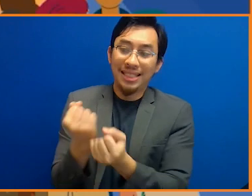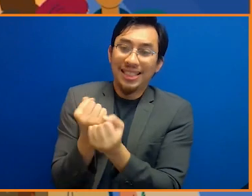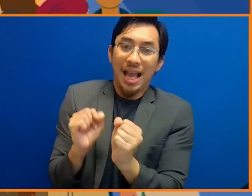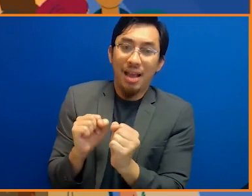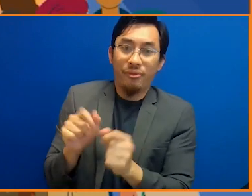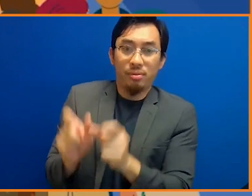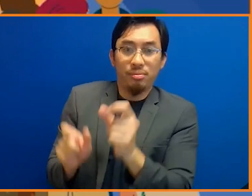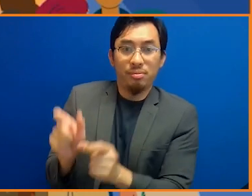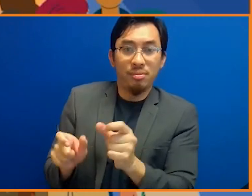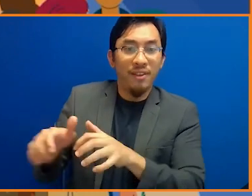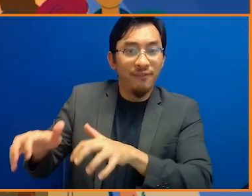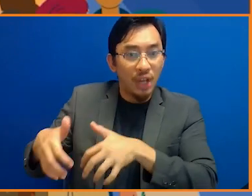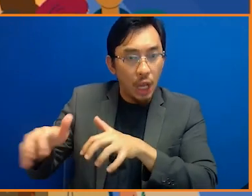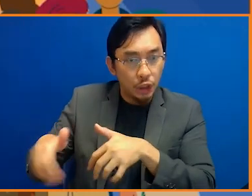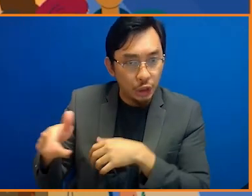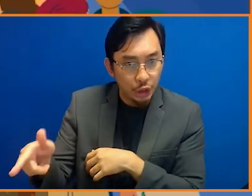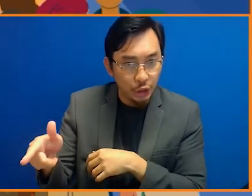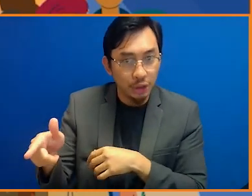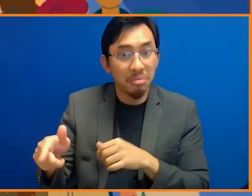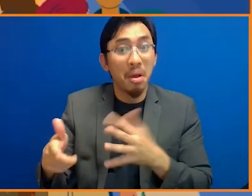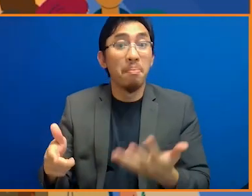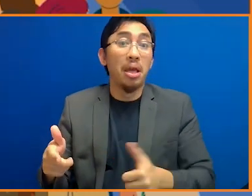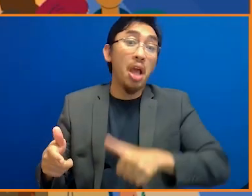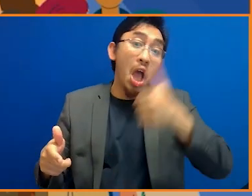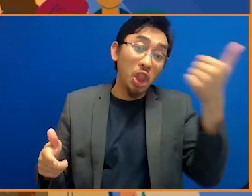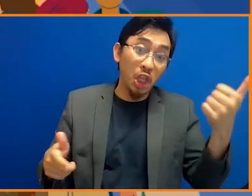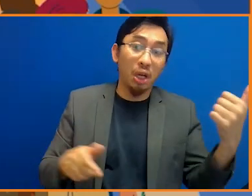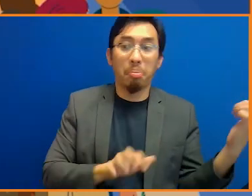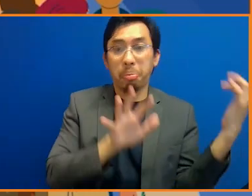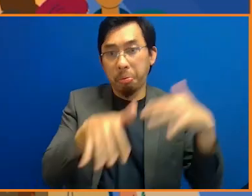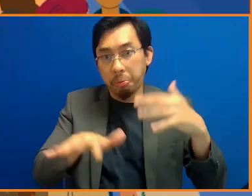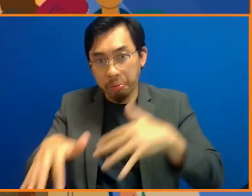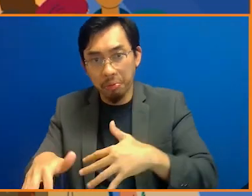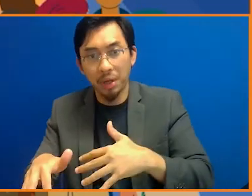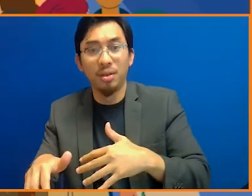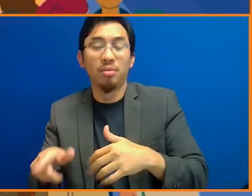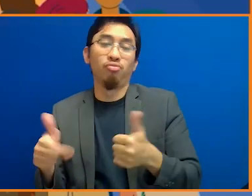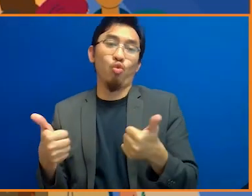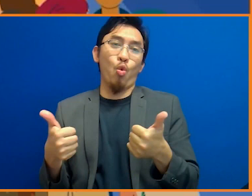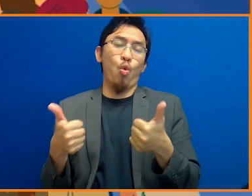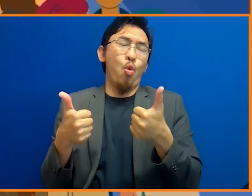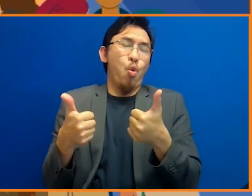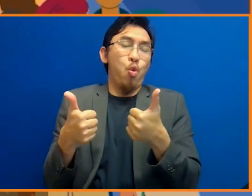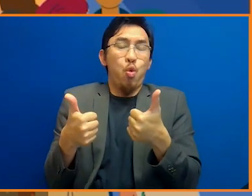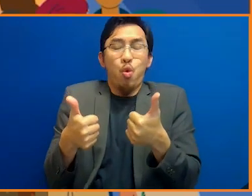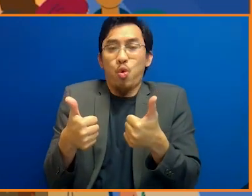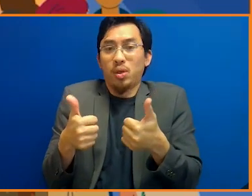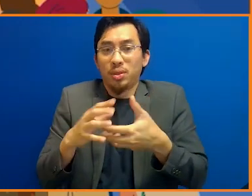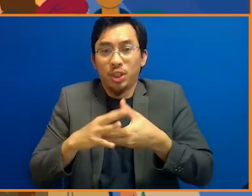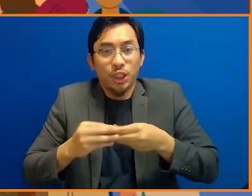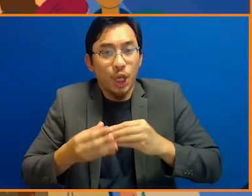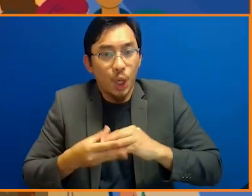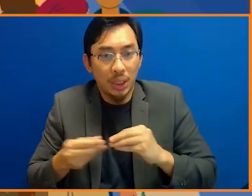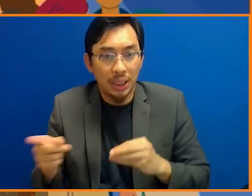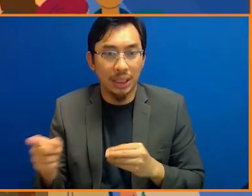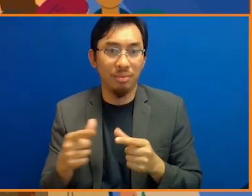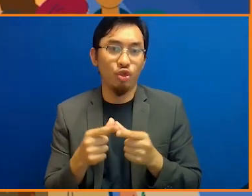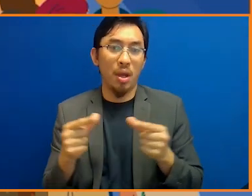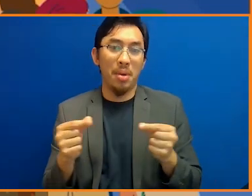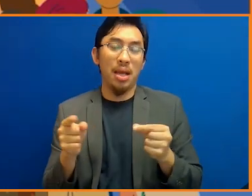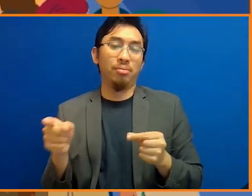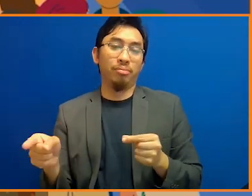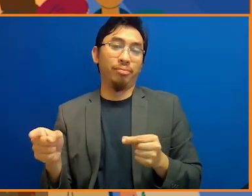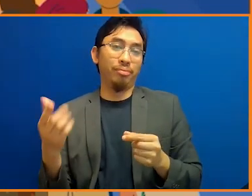his town village from another tsunami after 90 years. So it was a great story.